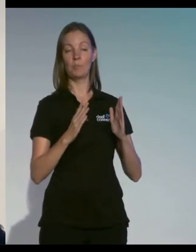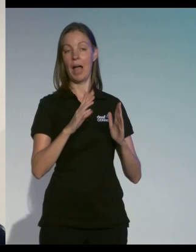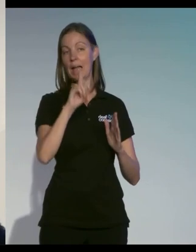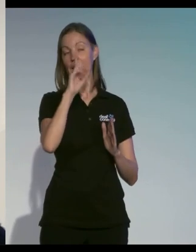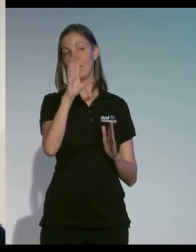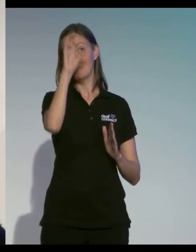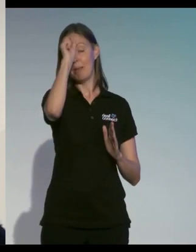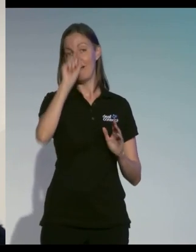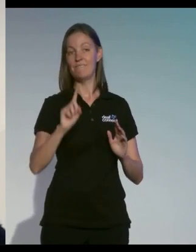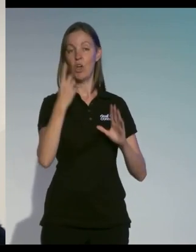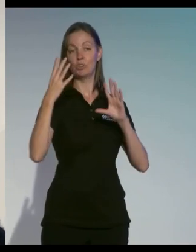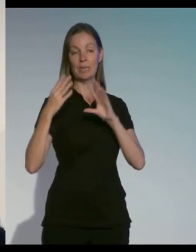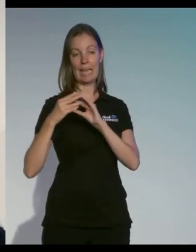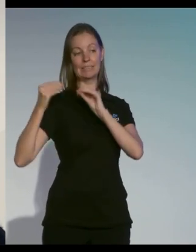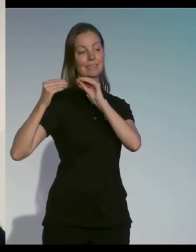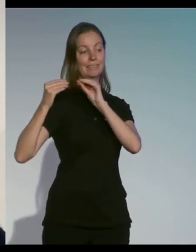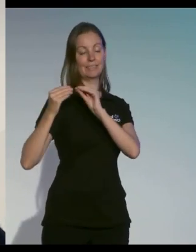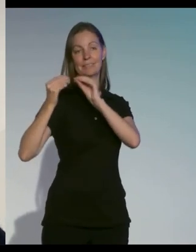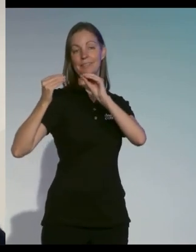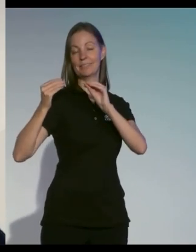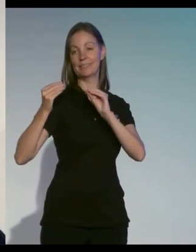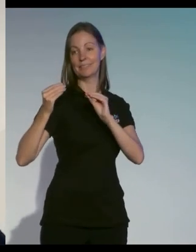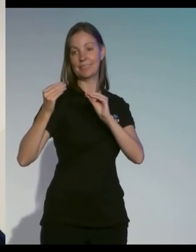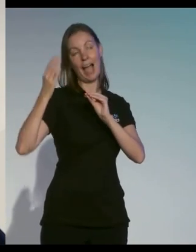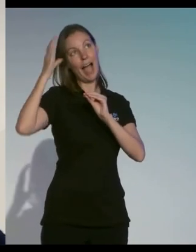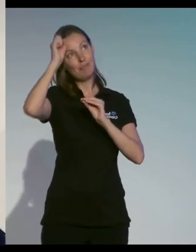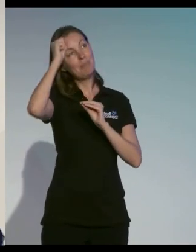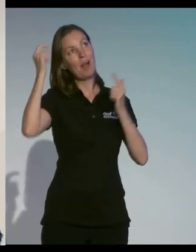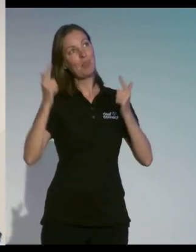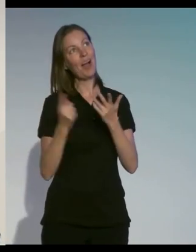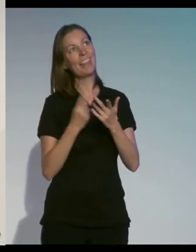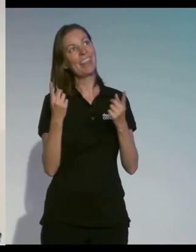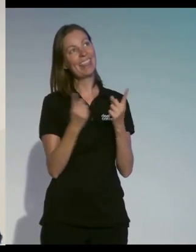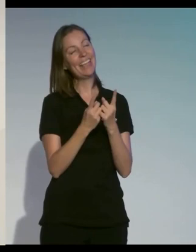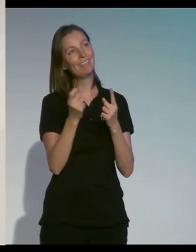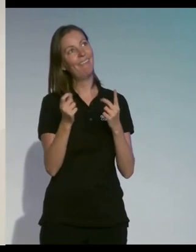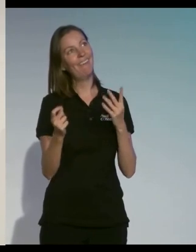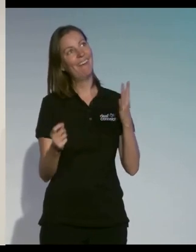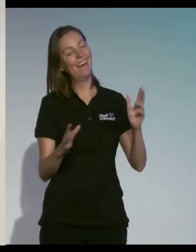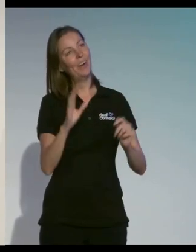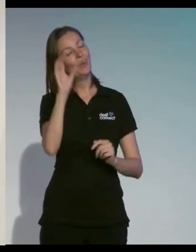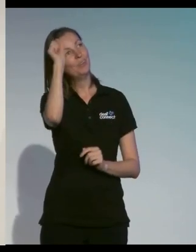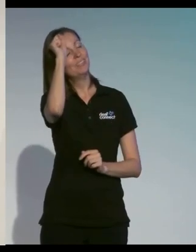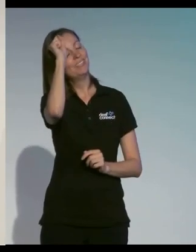kiss, but I remember lots of other things about it, but we won't go there.